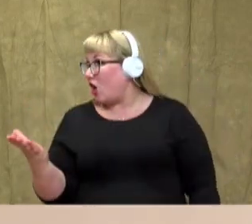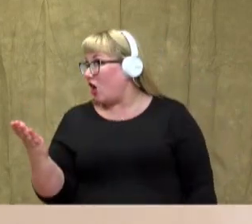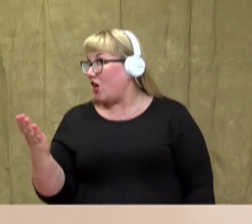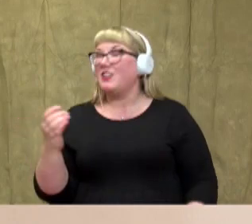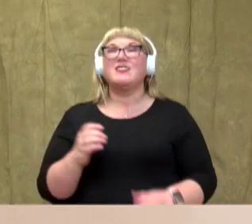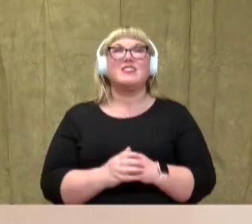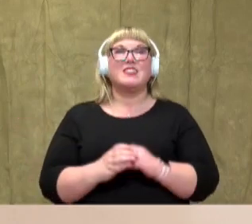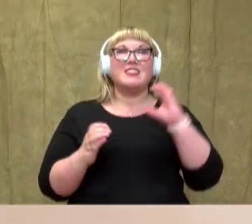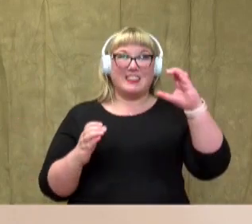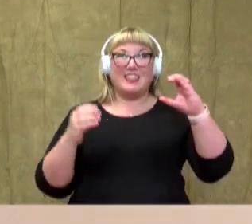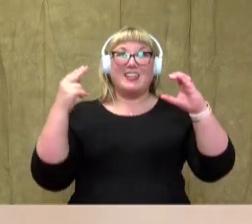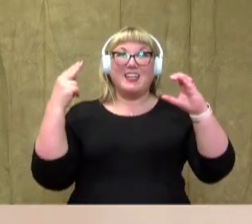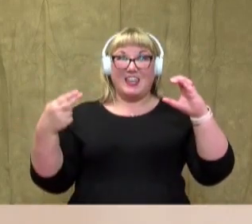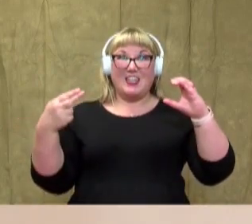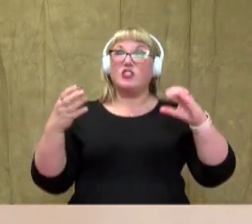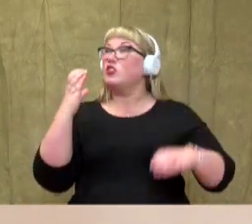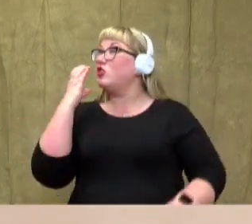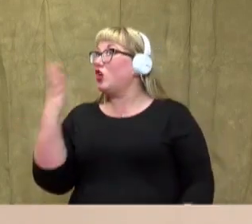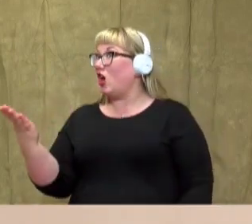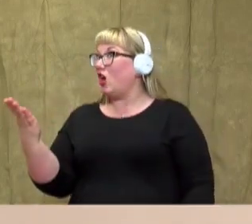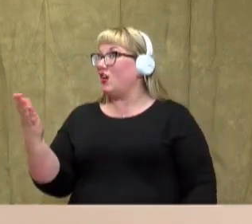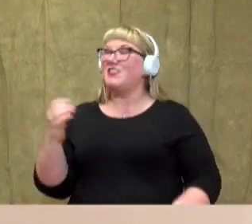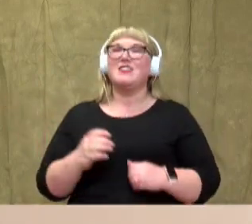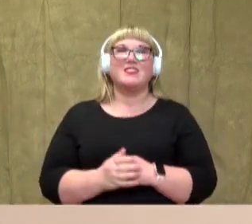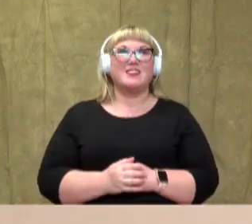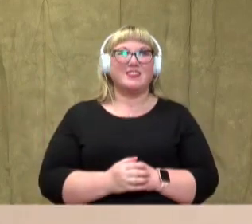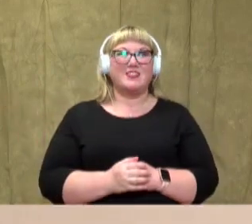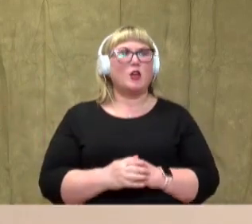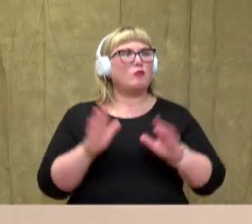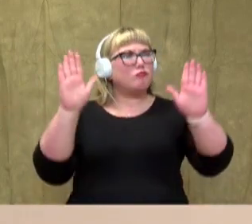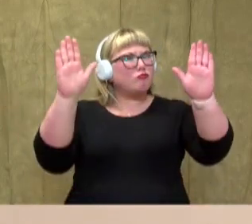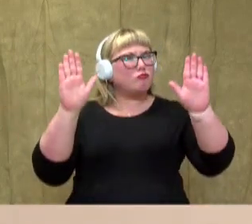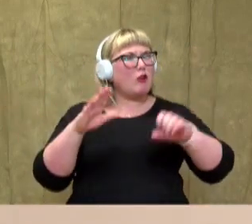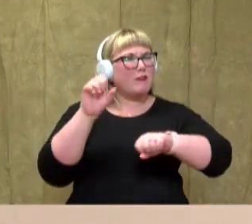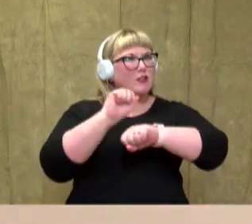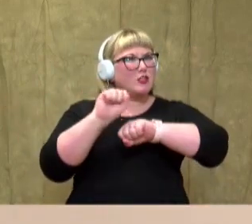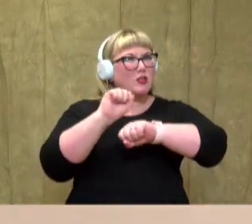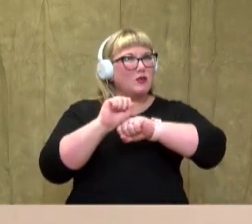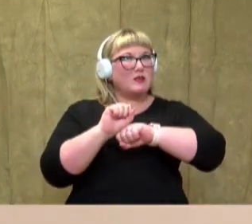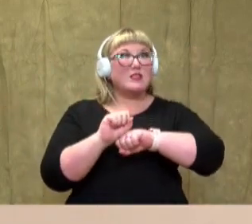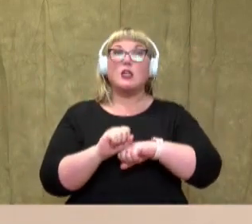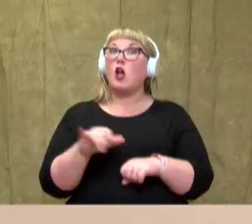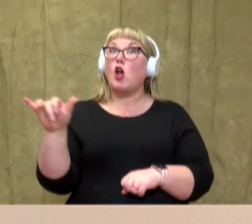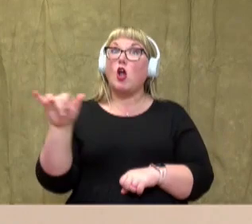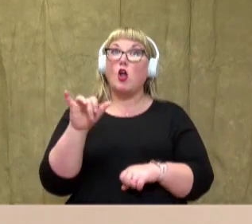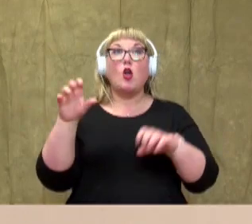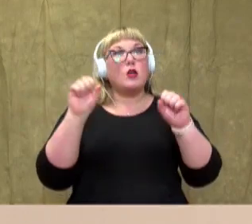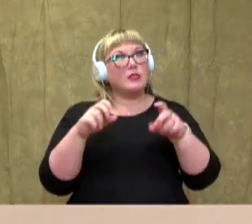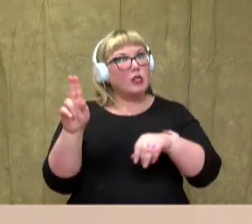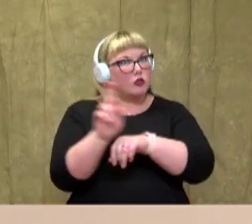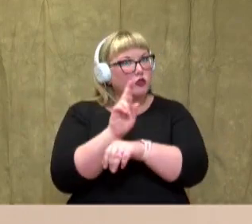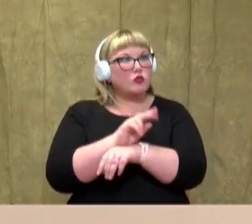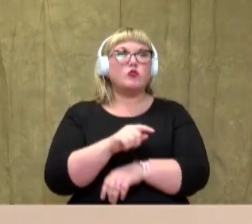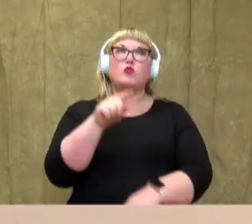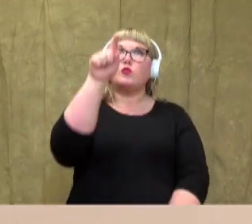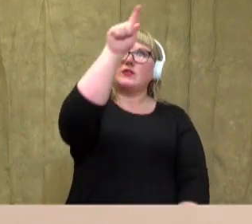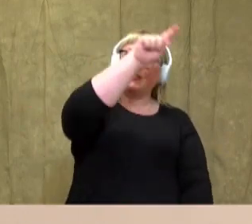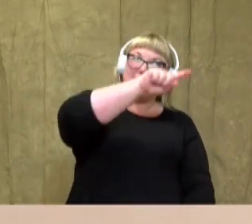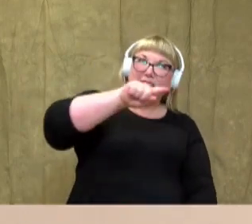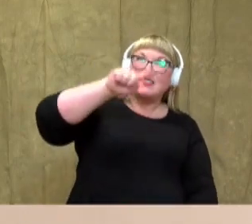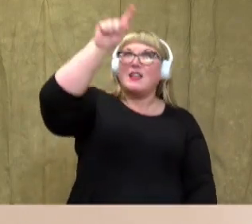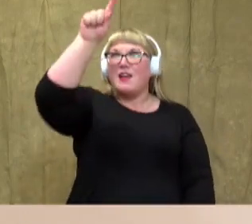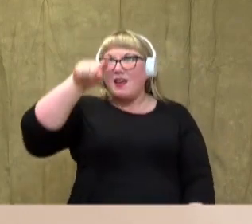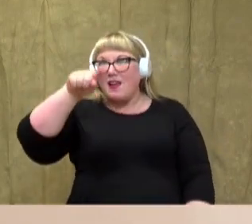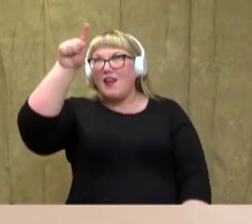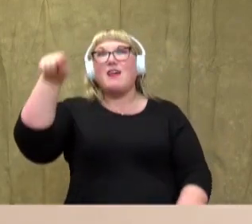ch. C, H, ch. Wonderful job. Also, we can use air writing, can we? We know that when